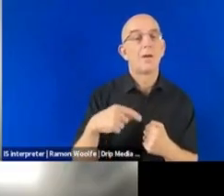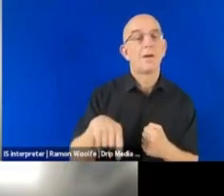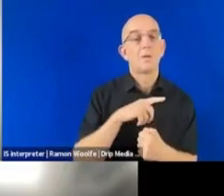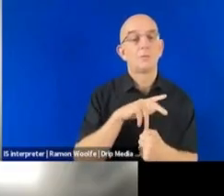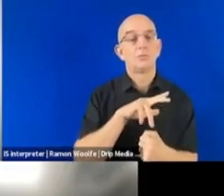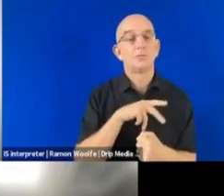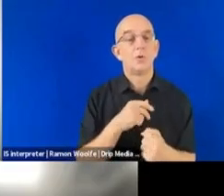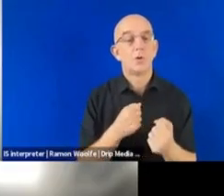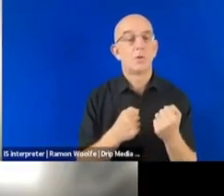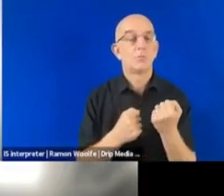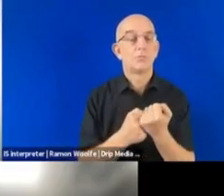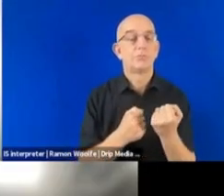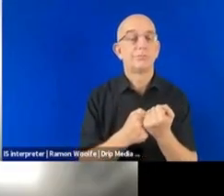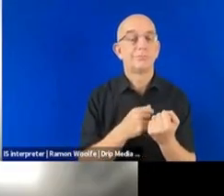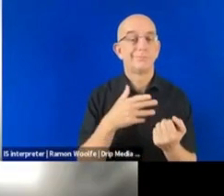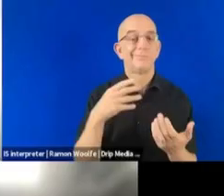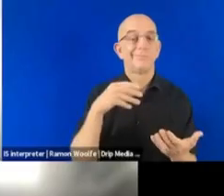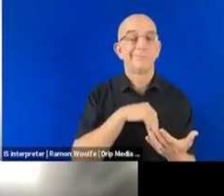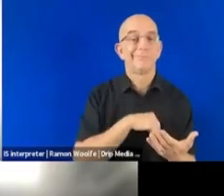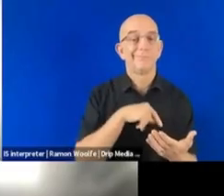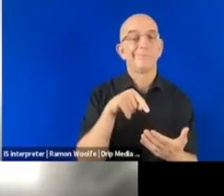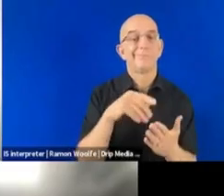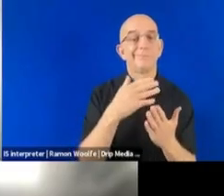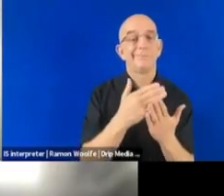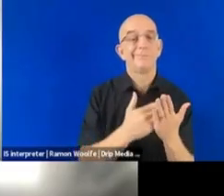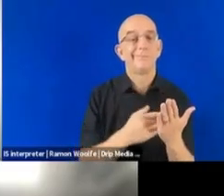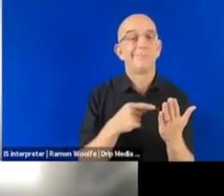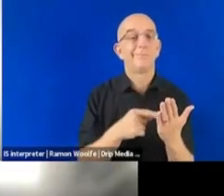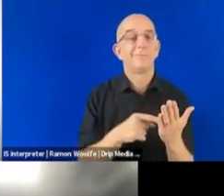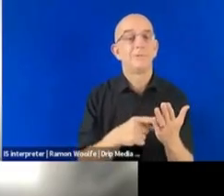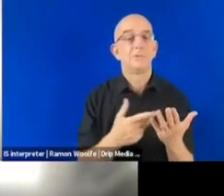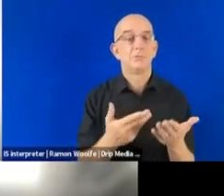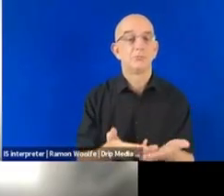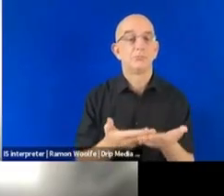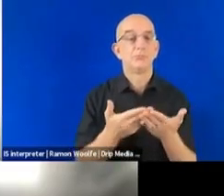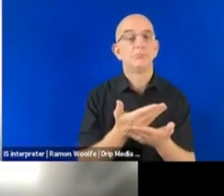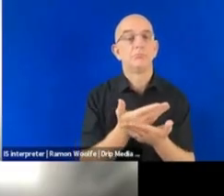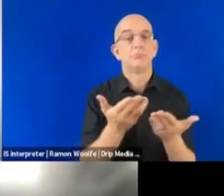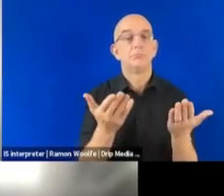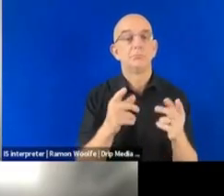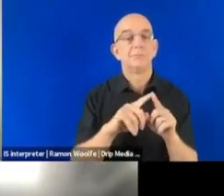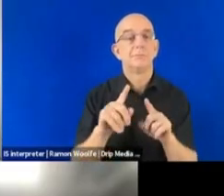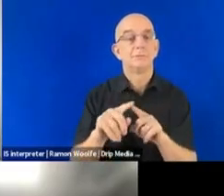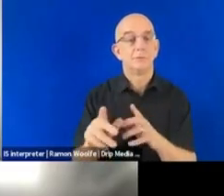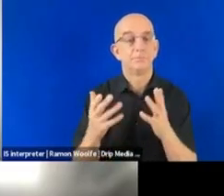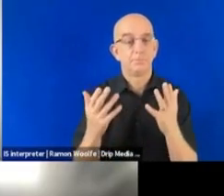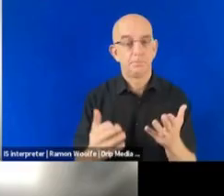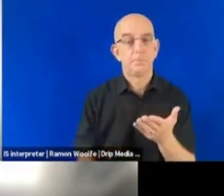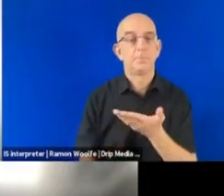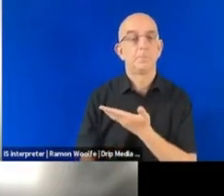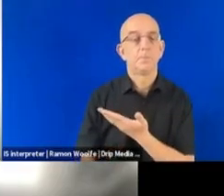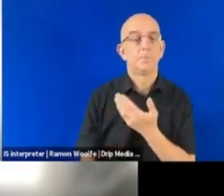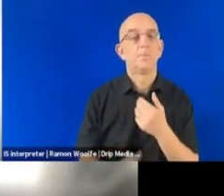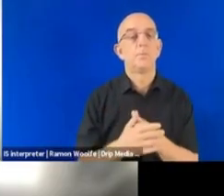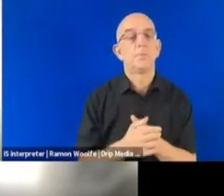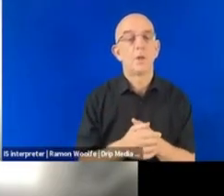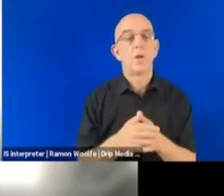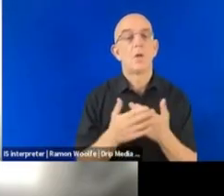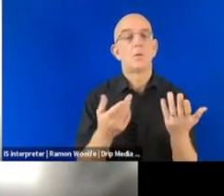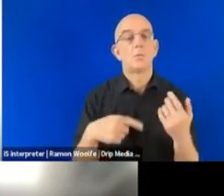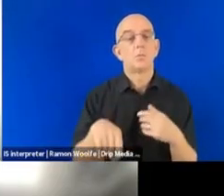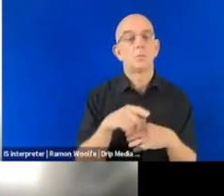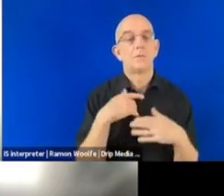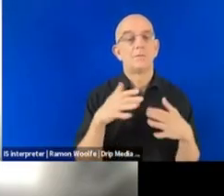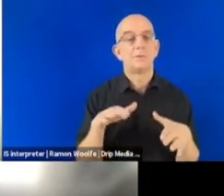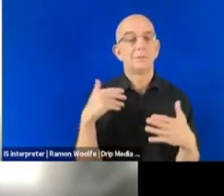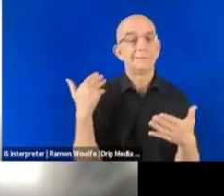are supposed to juggle these different stakeholders' interests. So that has been also a challenge in our implementation or